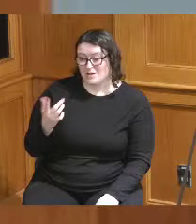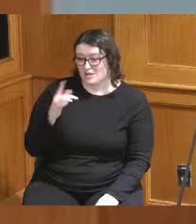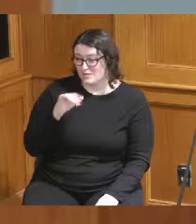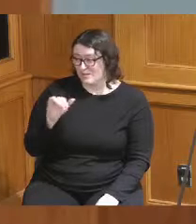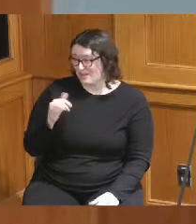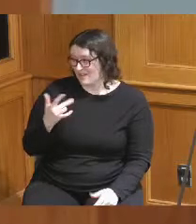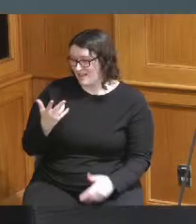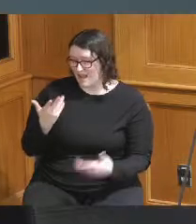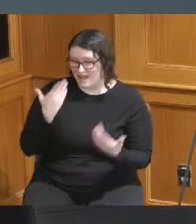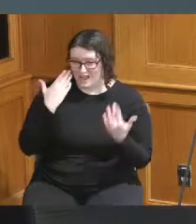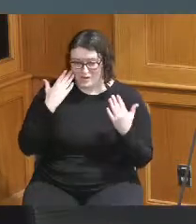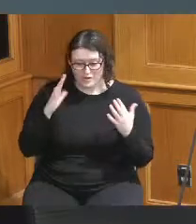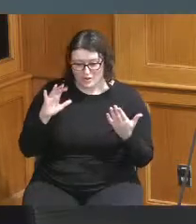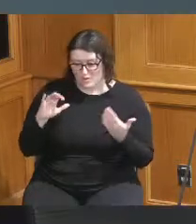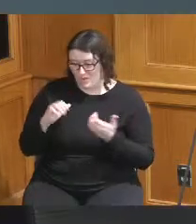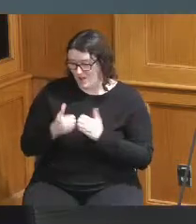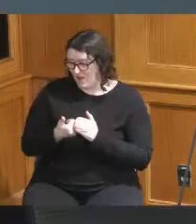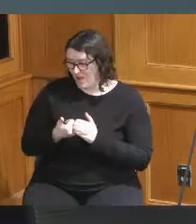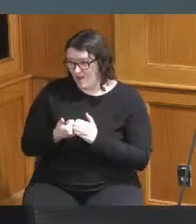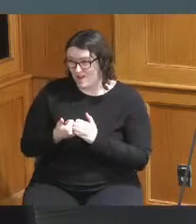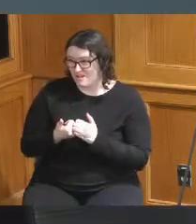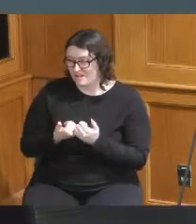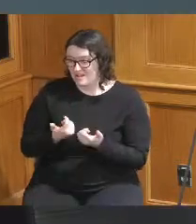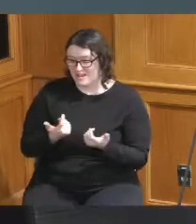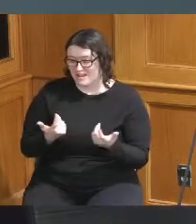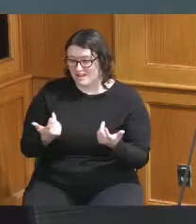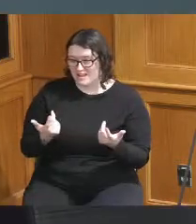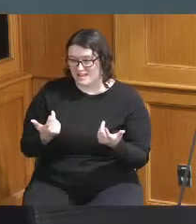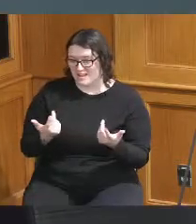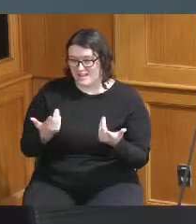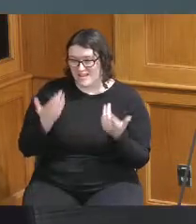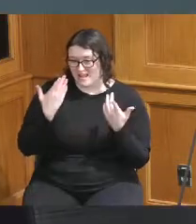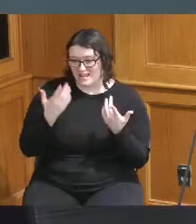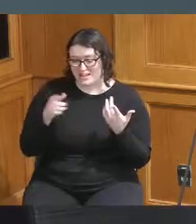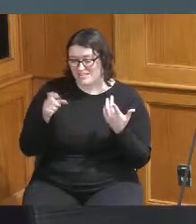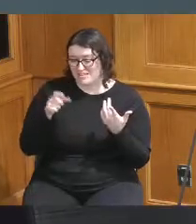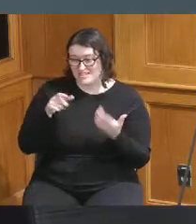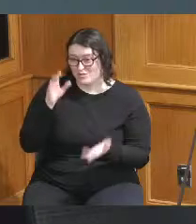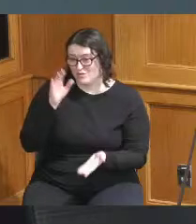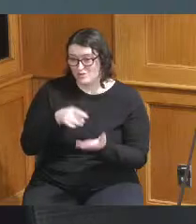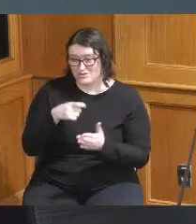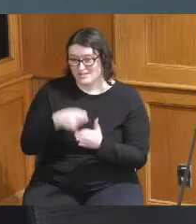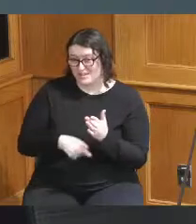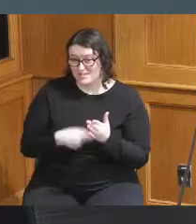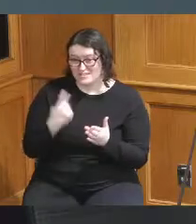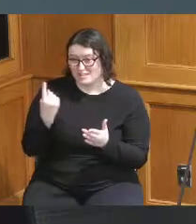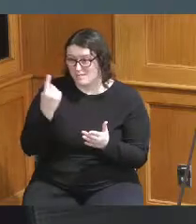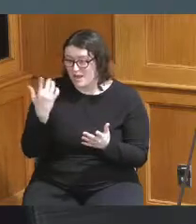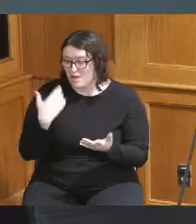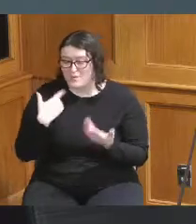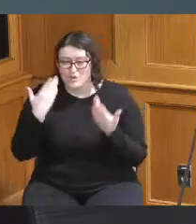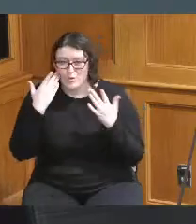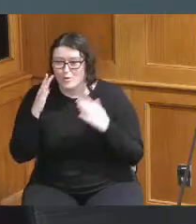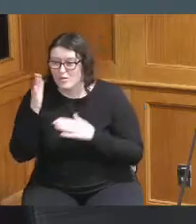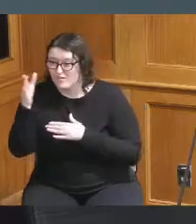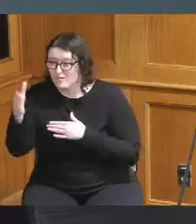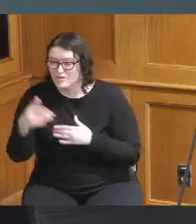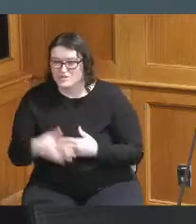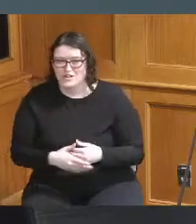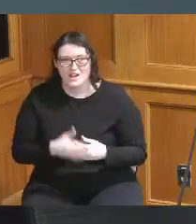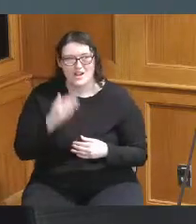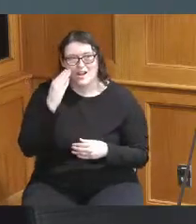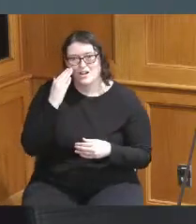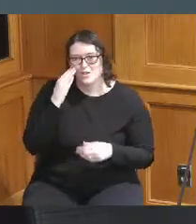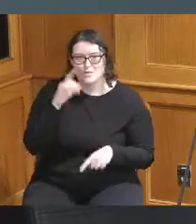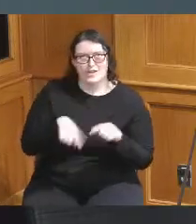how, I'm just looking at how we can reduce the cost somewhat, not knowing the future, knowing what we have to do. I know you can't do